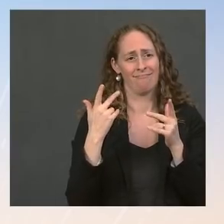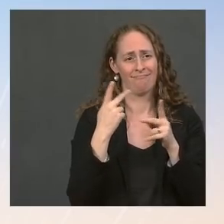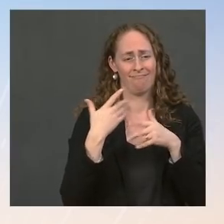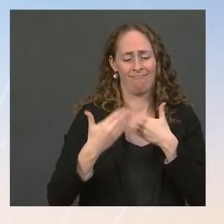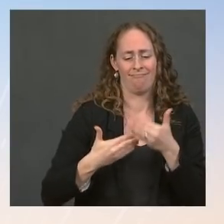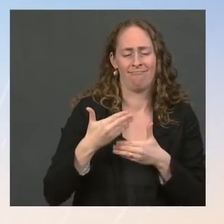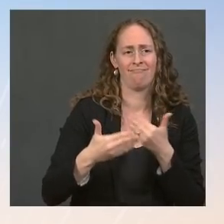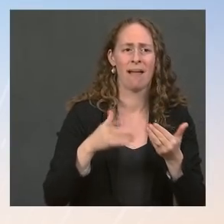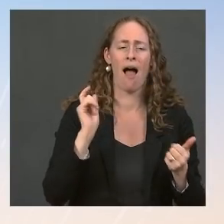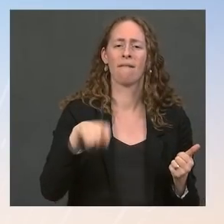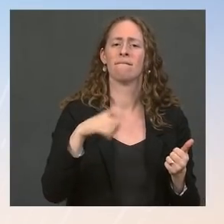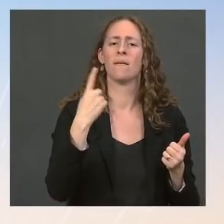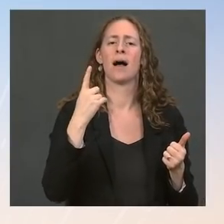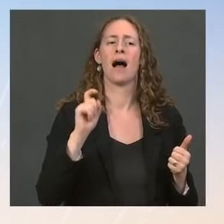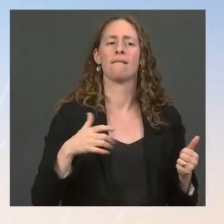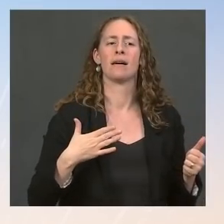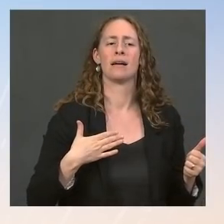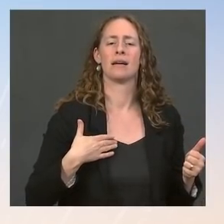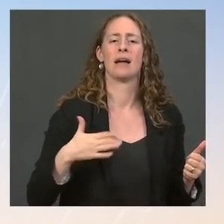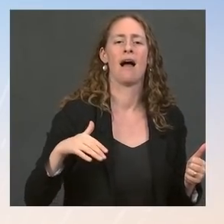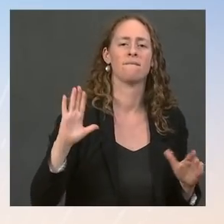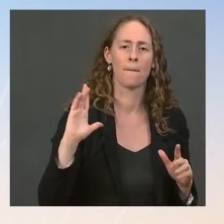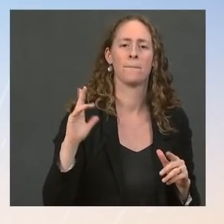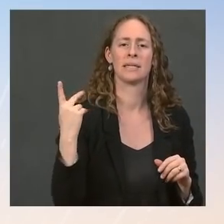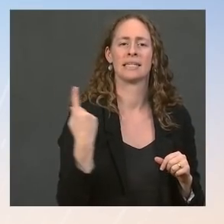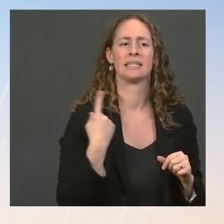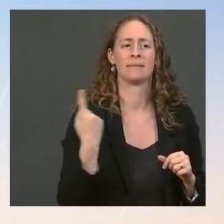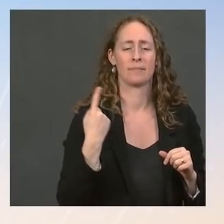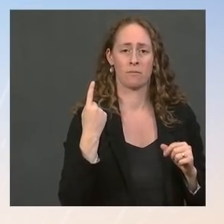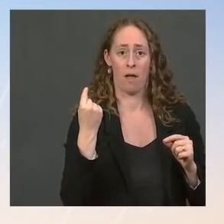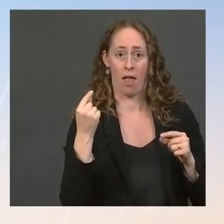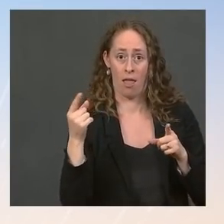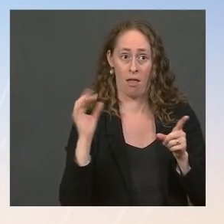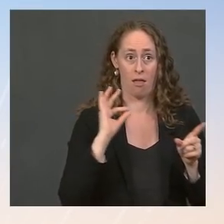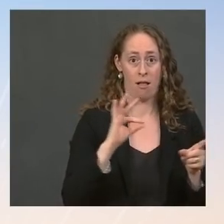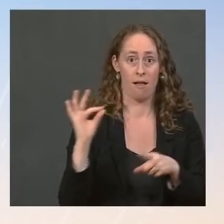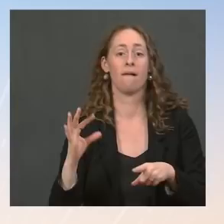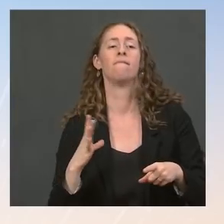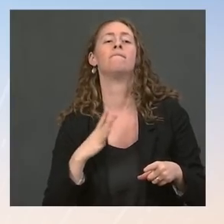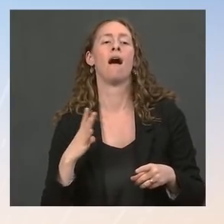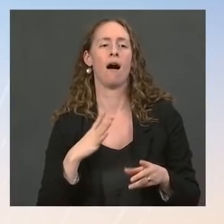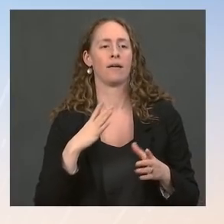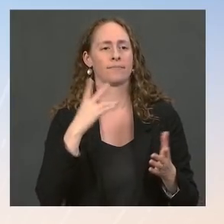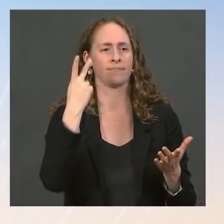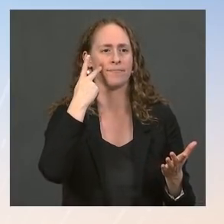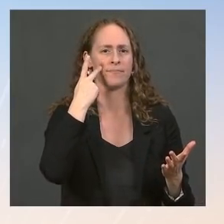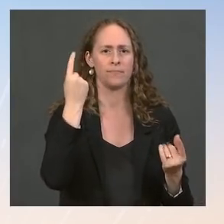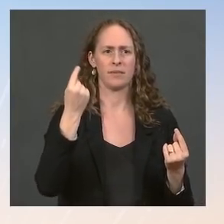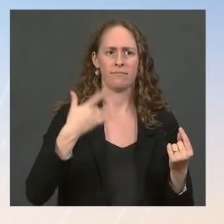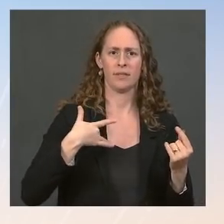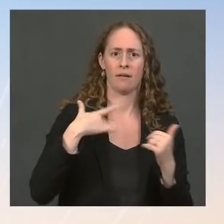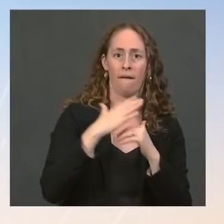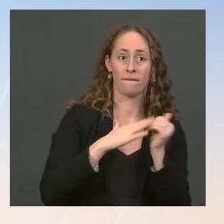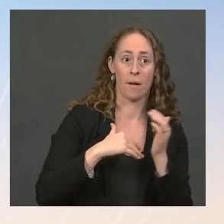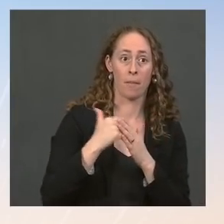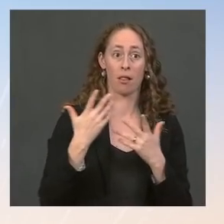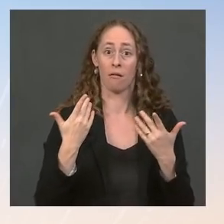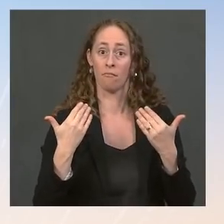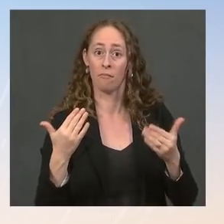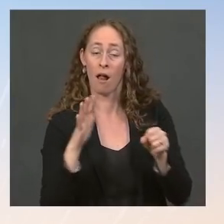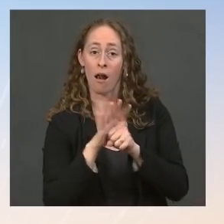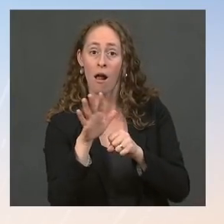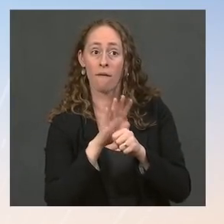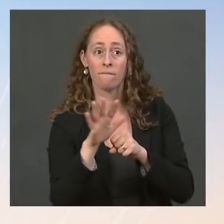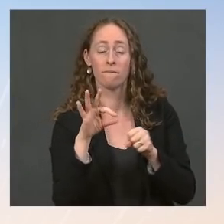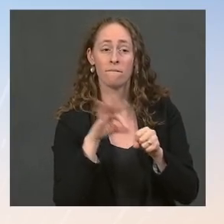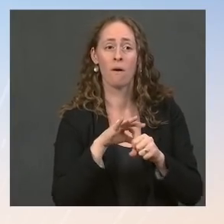I will let them speak to what they might be comfortable with, what they'd be comfortable supporting and voting for. But certainly we knew